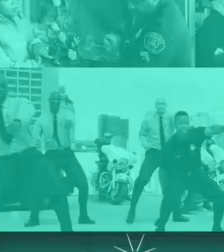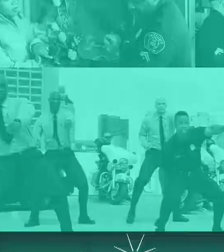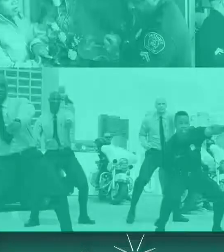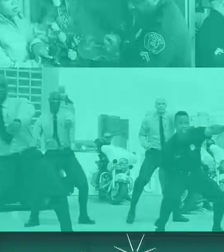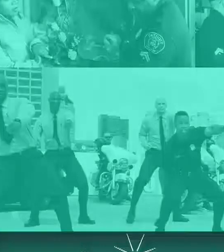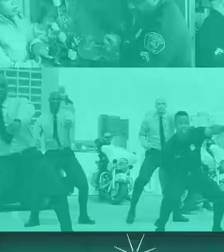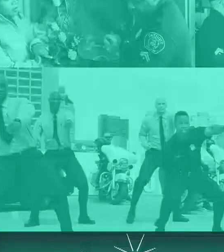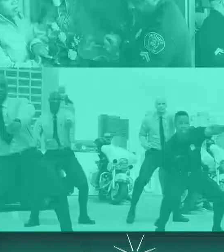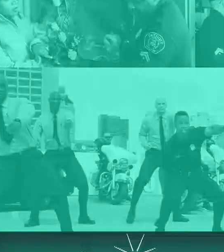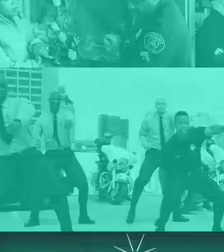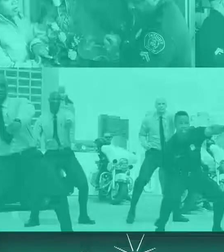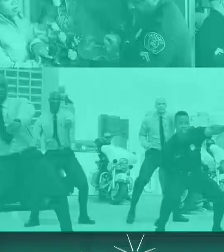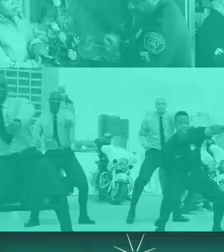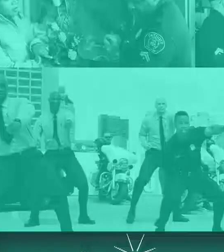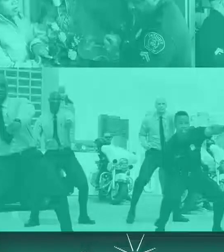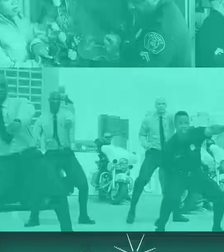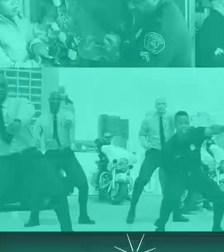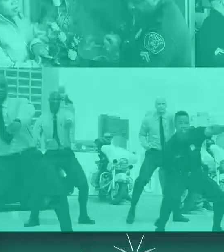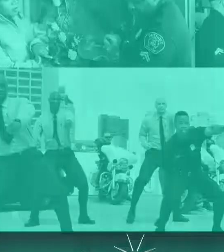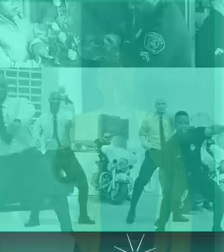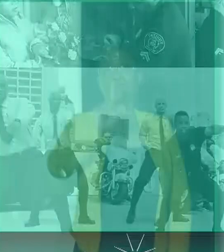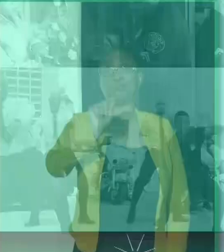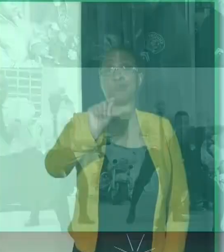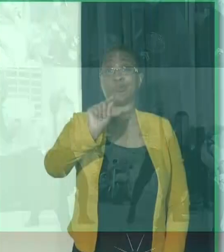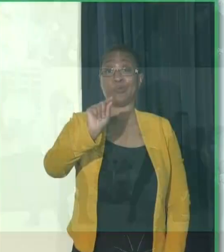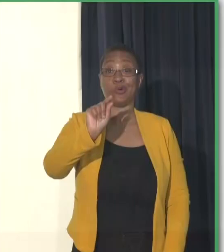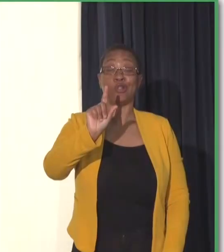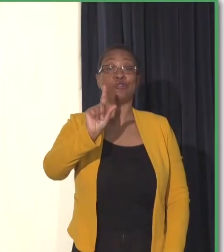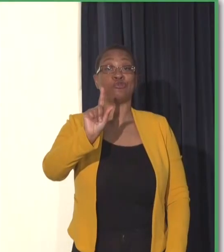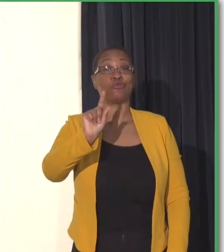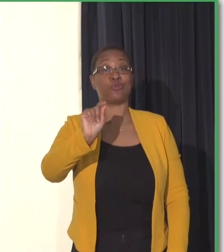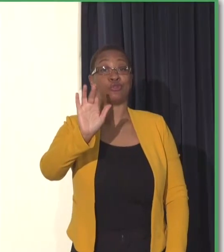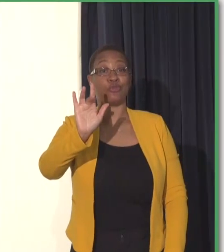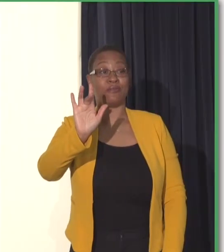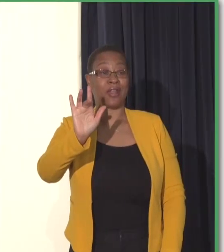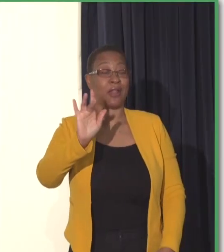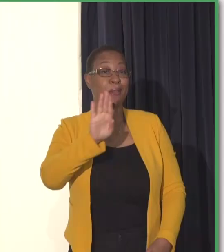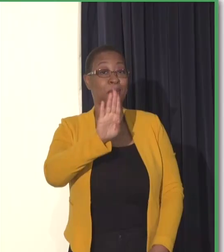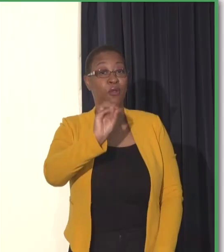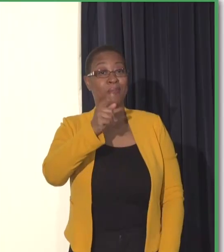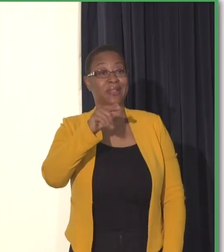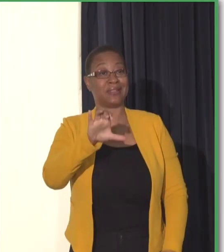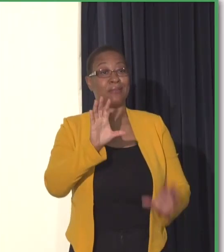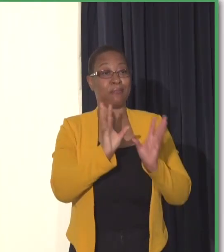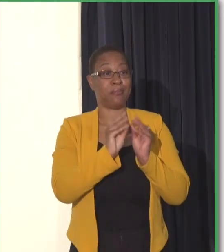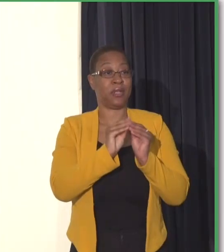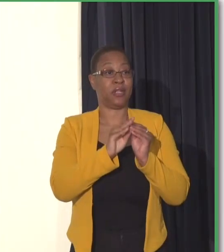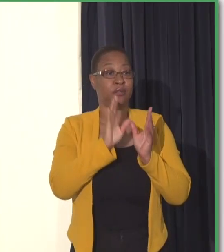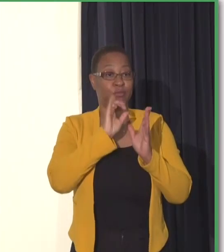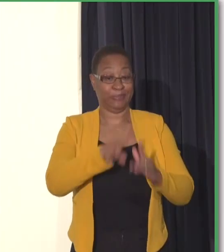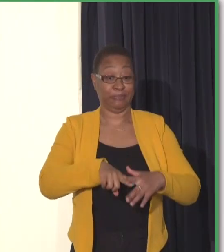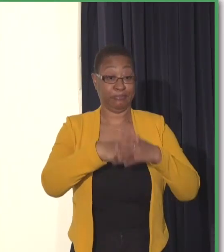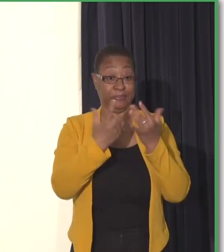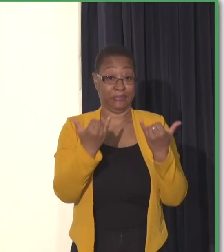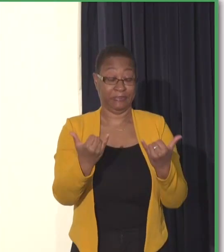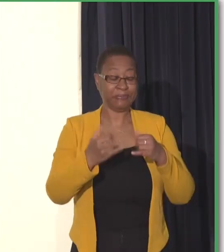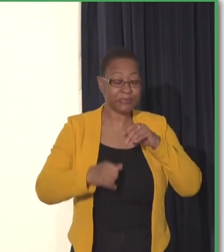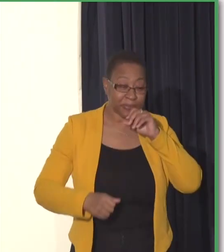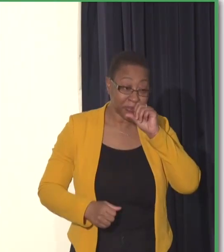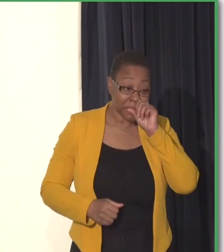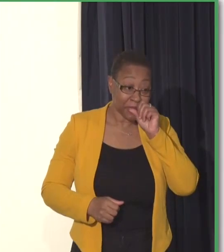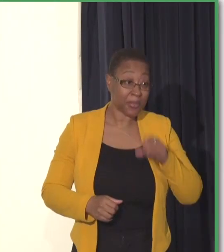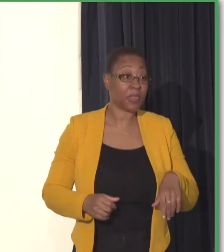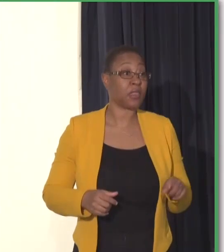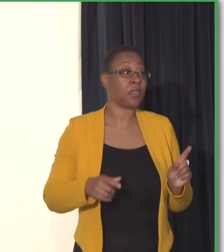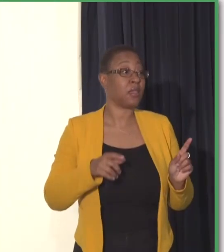It's 3 o'clock. Today is February 20th, 2025. The Board of Police Commission meeting is called to order. Do